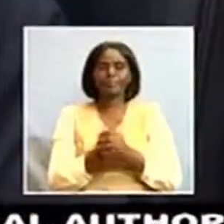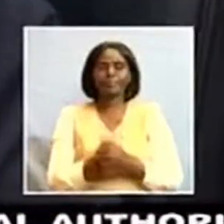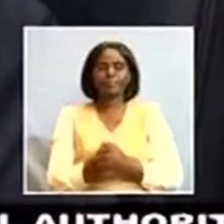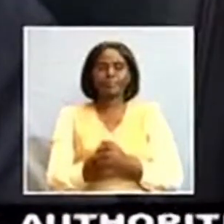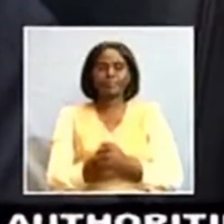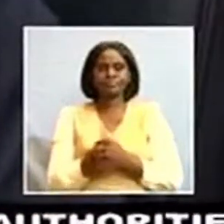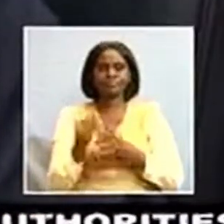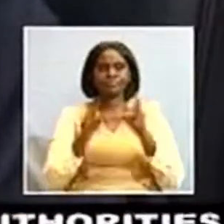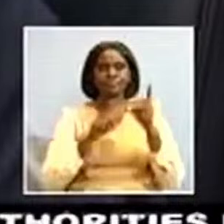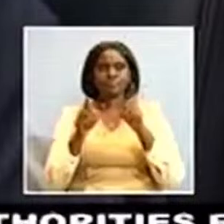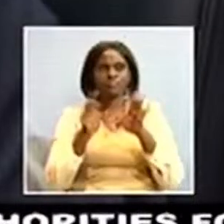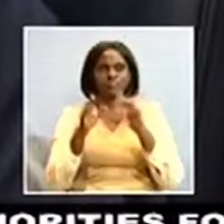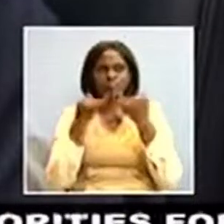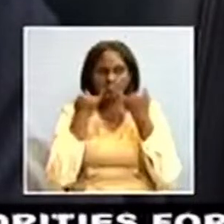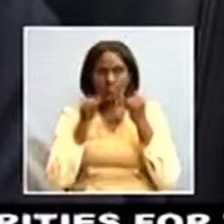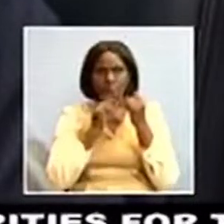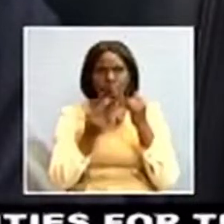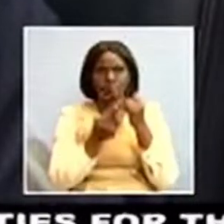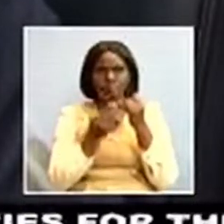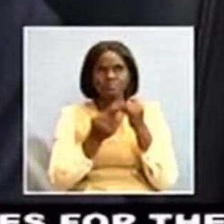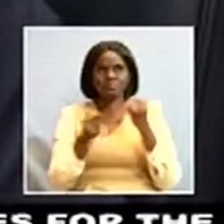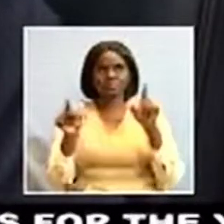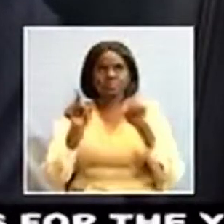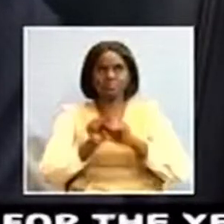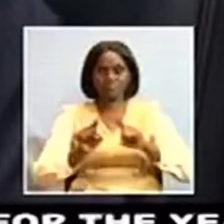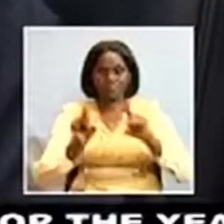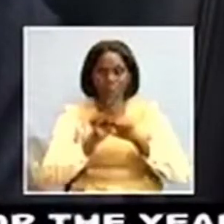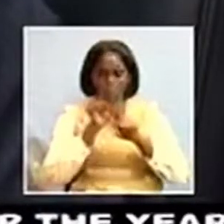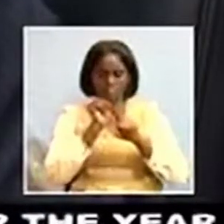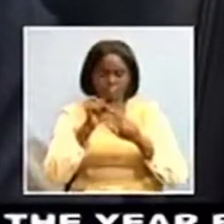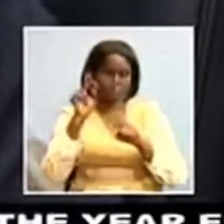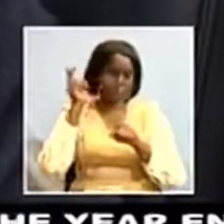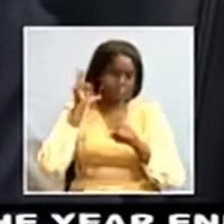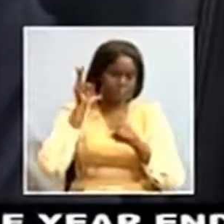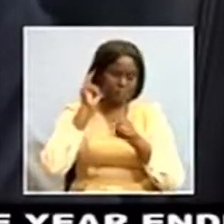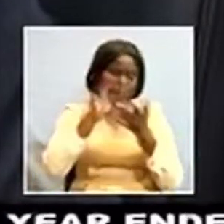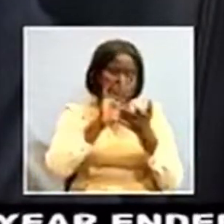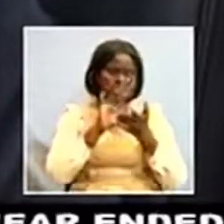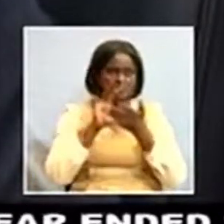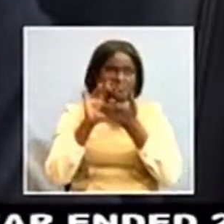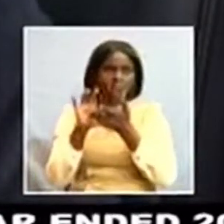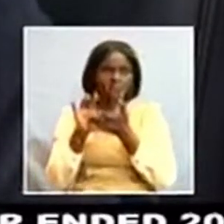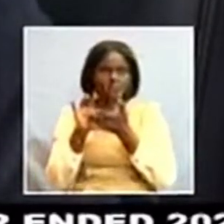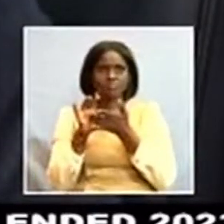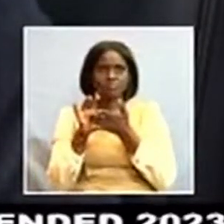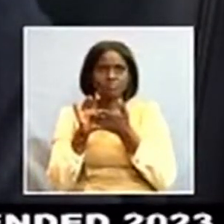The director is telling us that this is a historical debt.